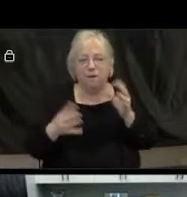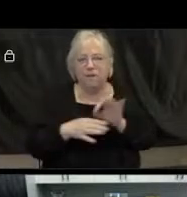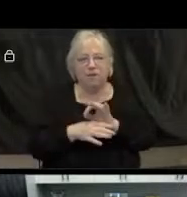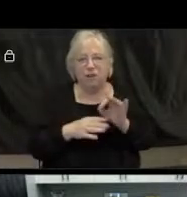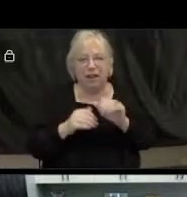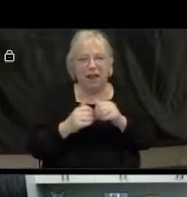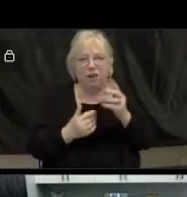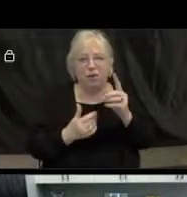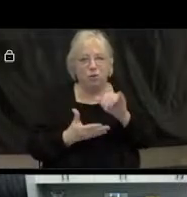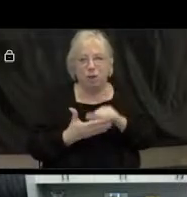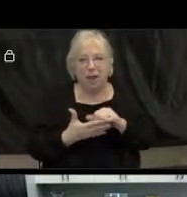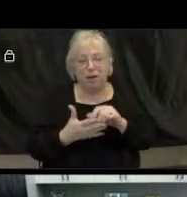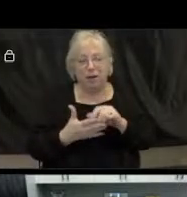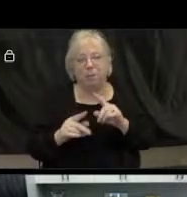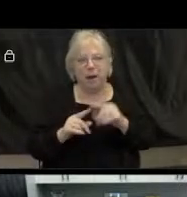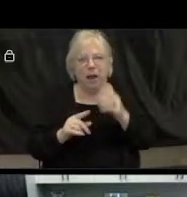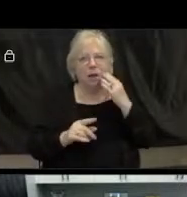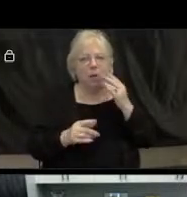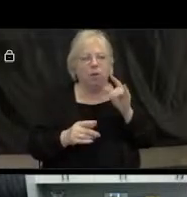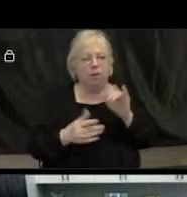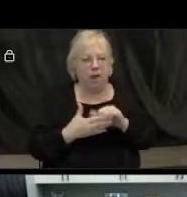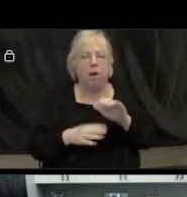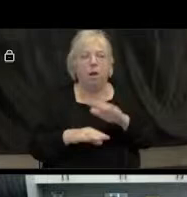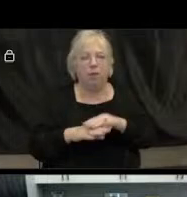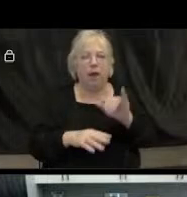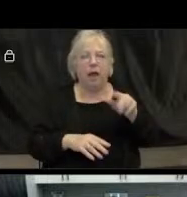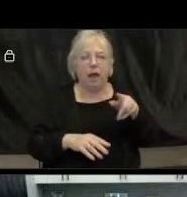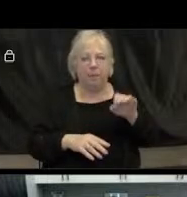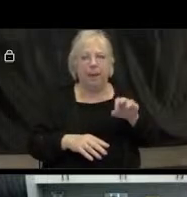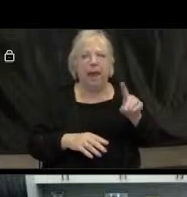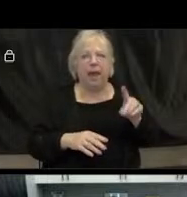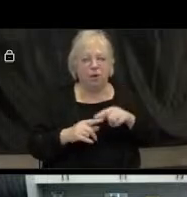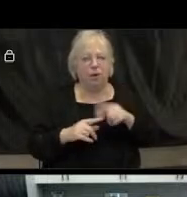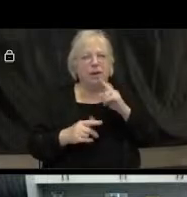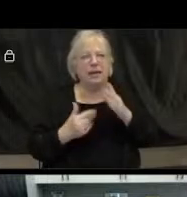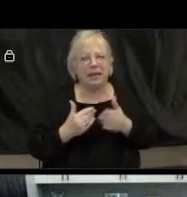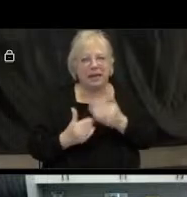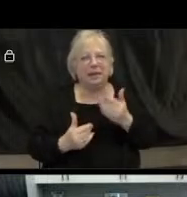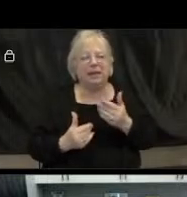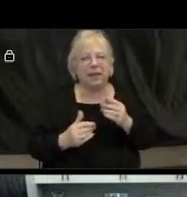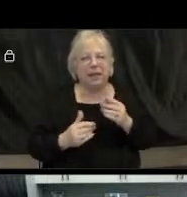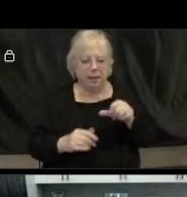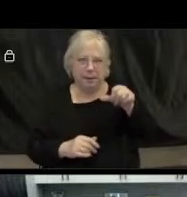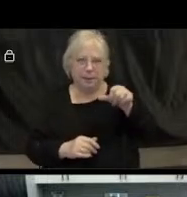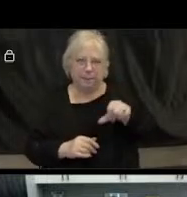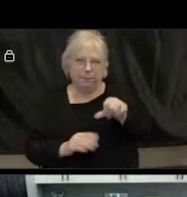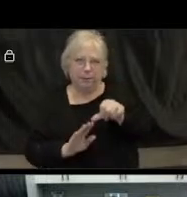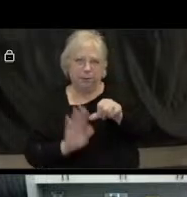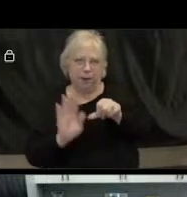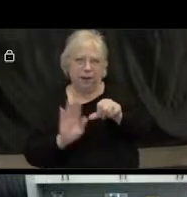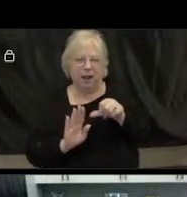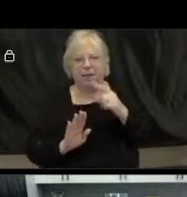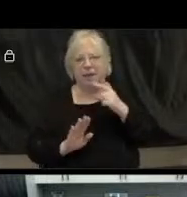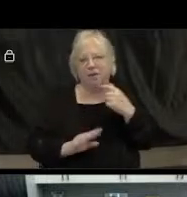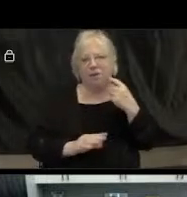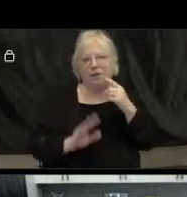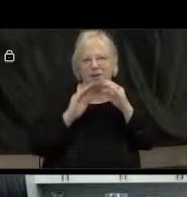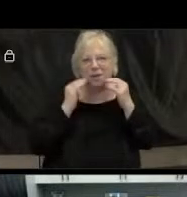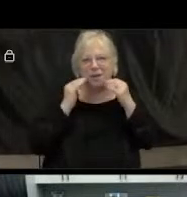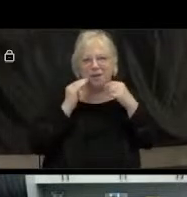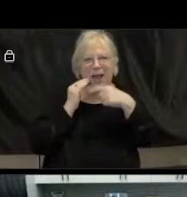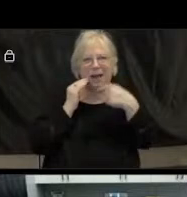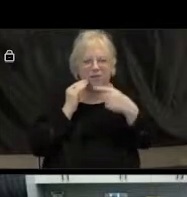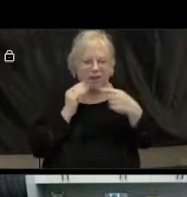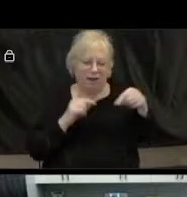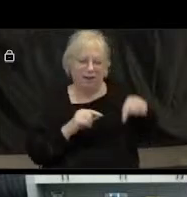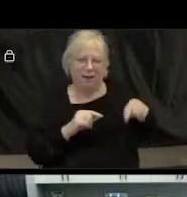Functionally how you do that, but I know that on the iPads you can easily do it. I think there's a little smiley face down at the very